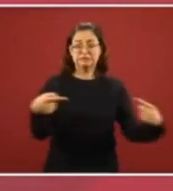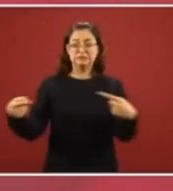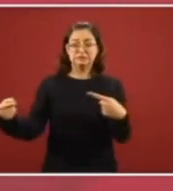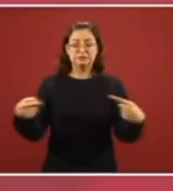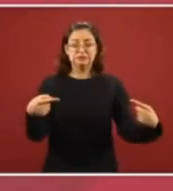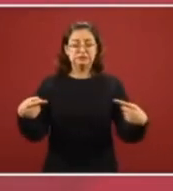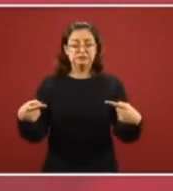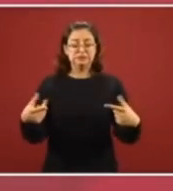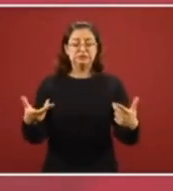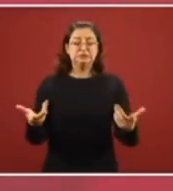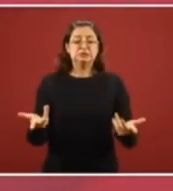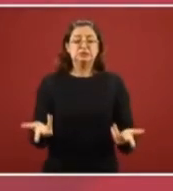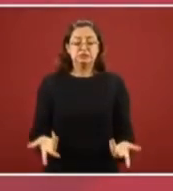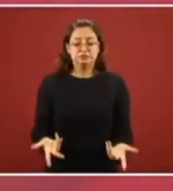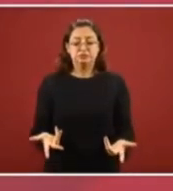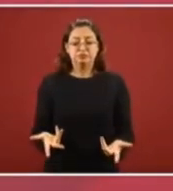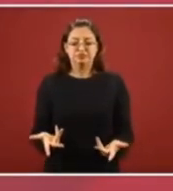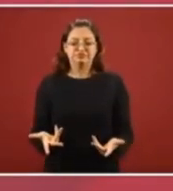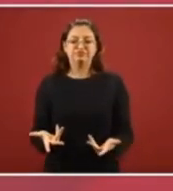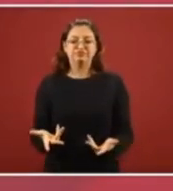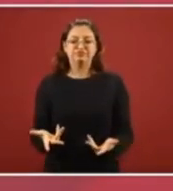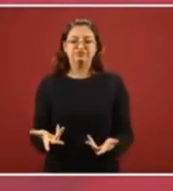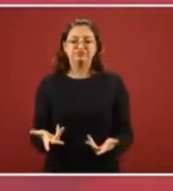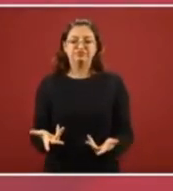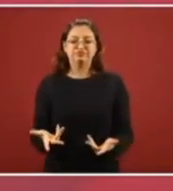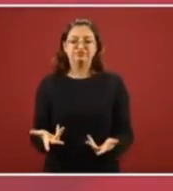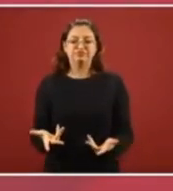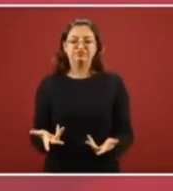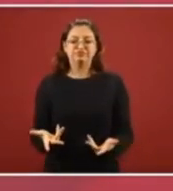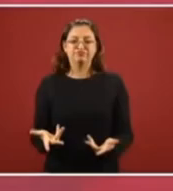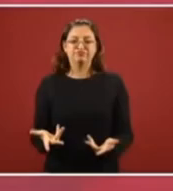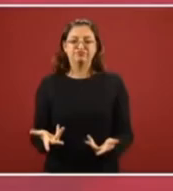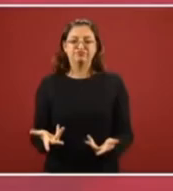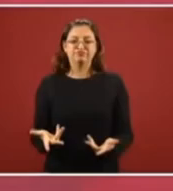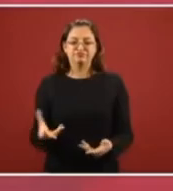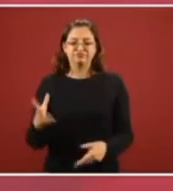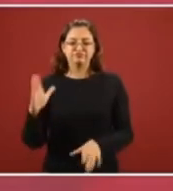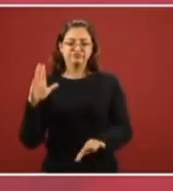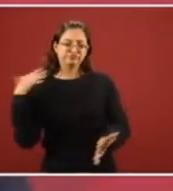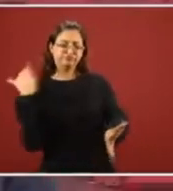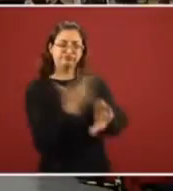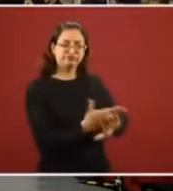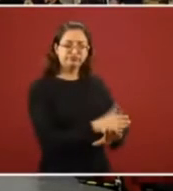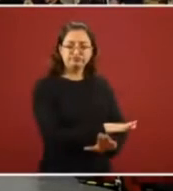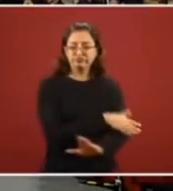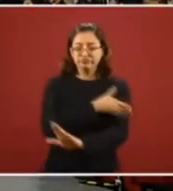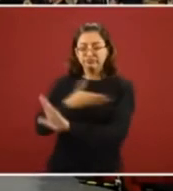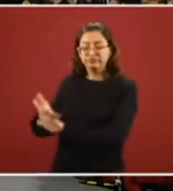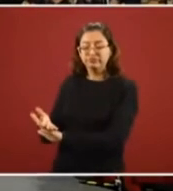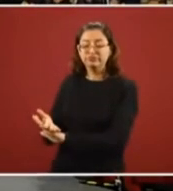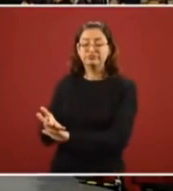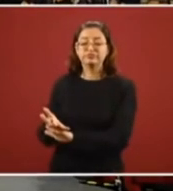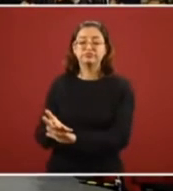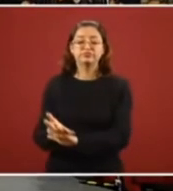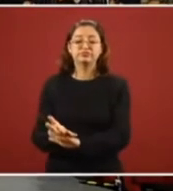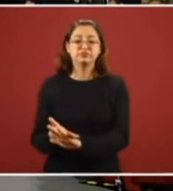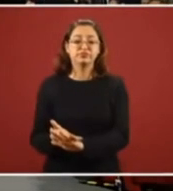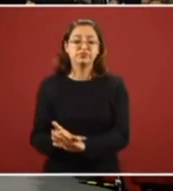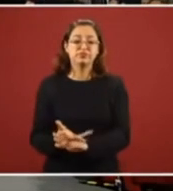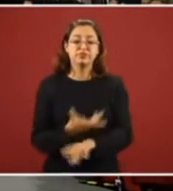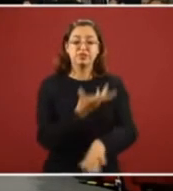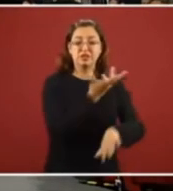los enfrentamientos by the confrontations de